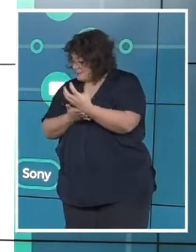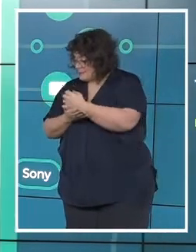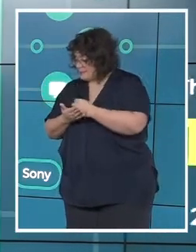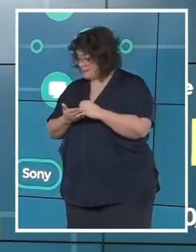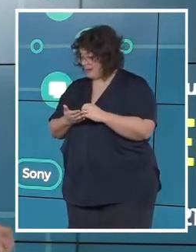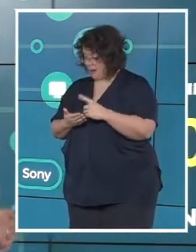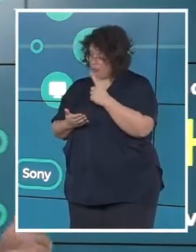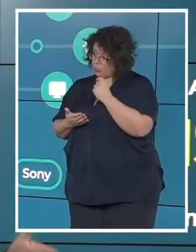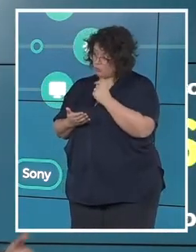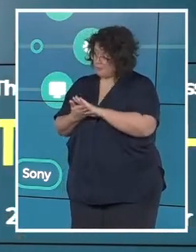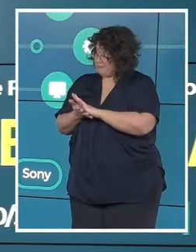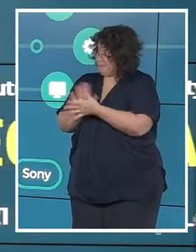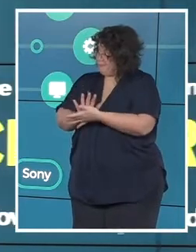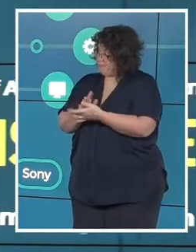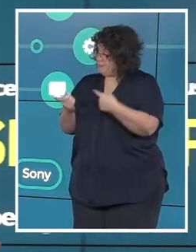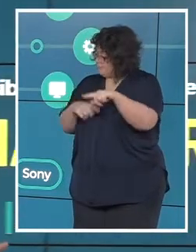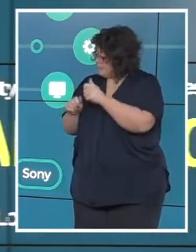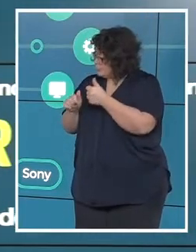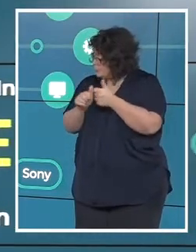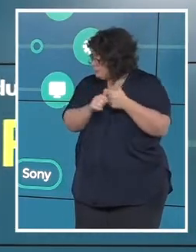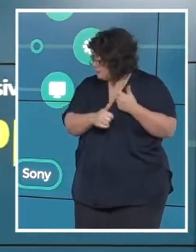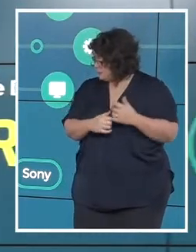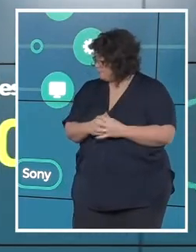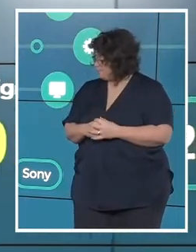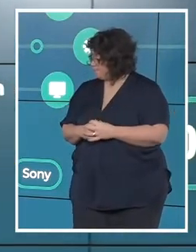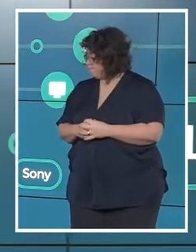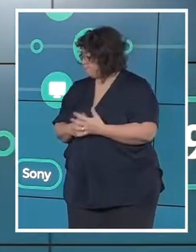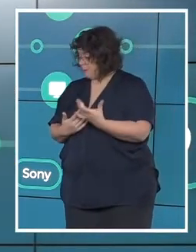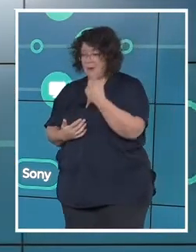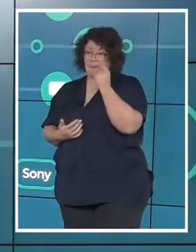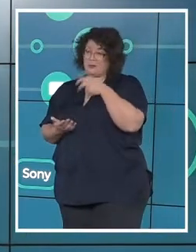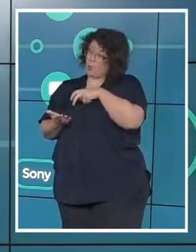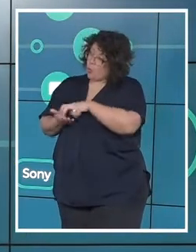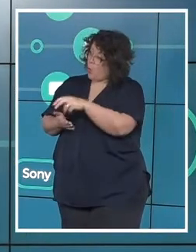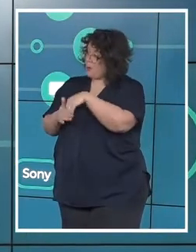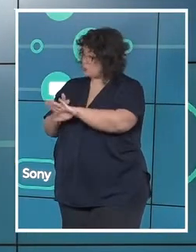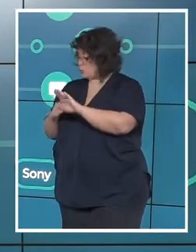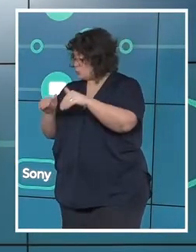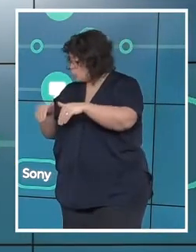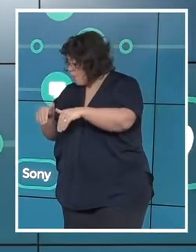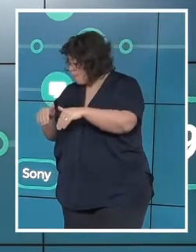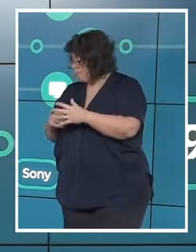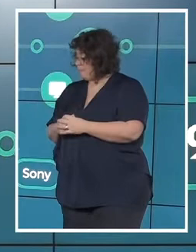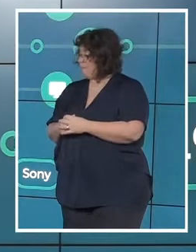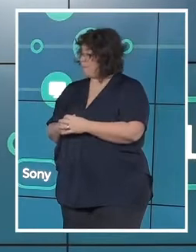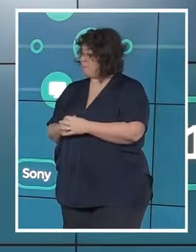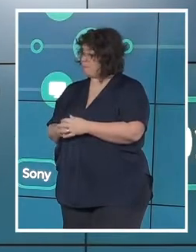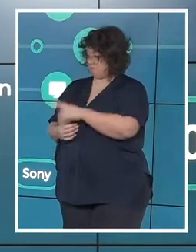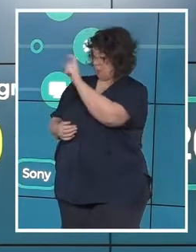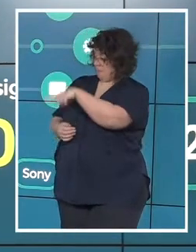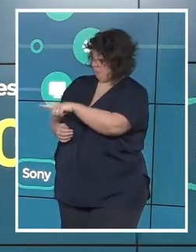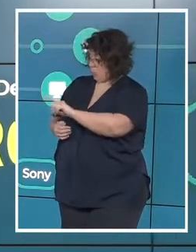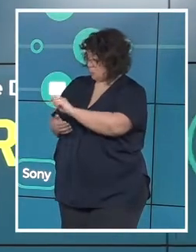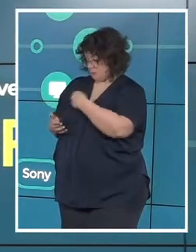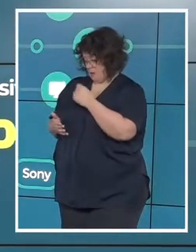store, a cashierless store, pick up whatever it is, whatever product you're looking for, and be able to walk out of